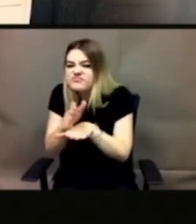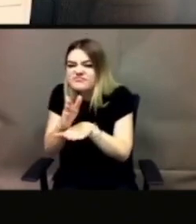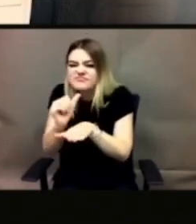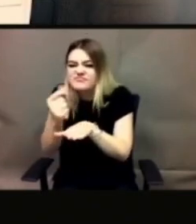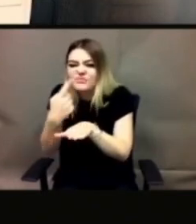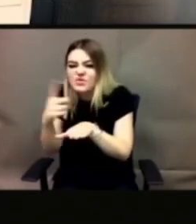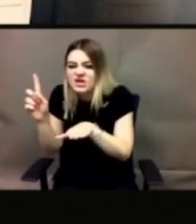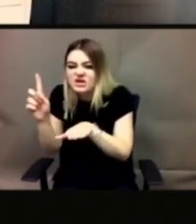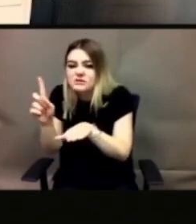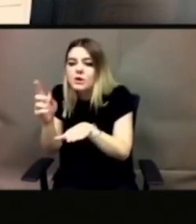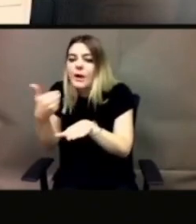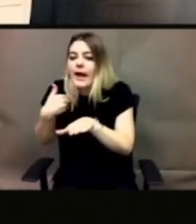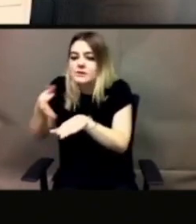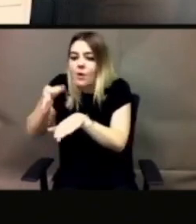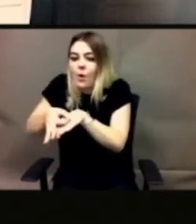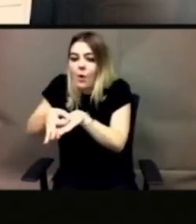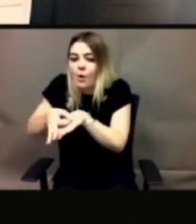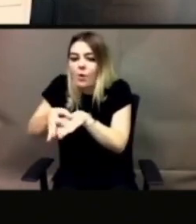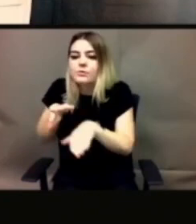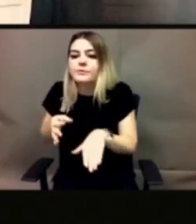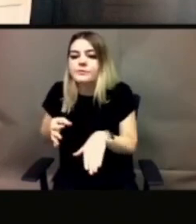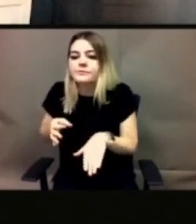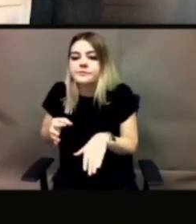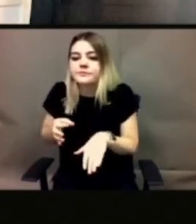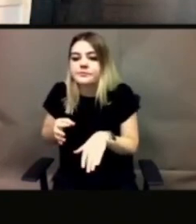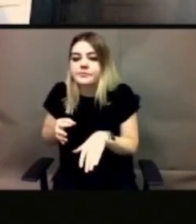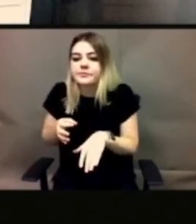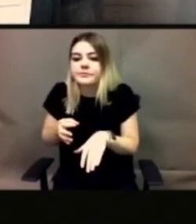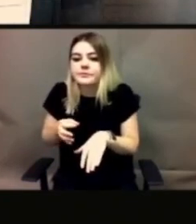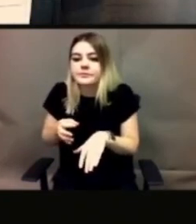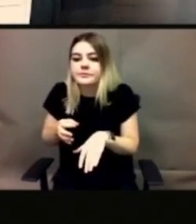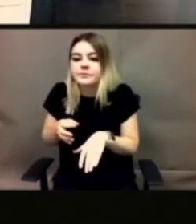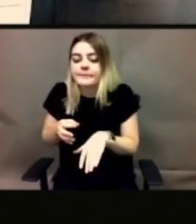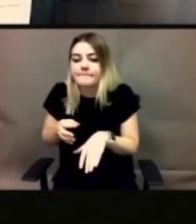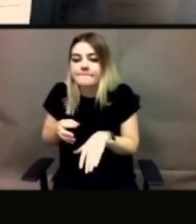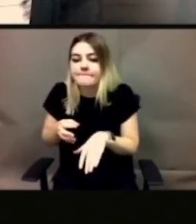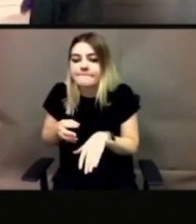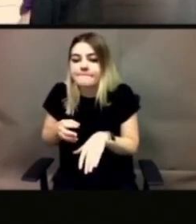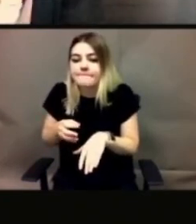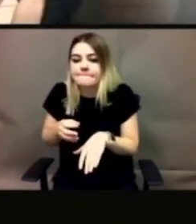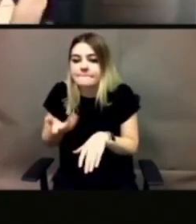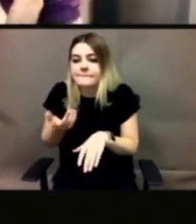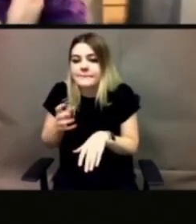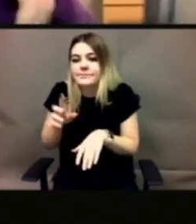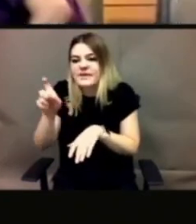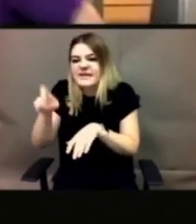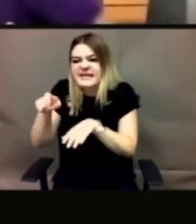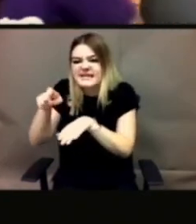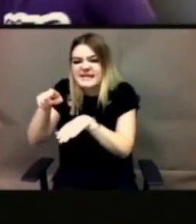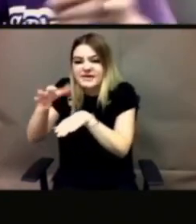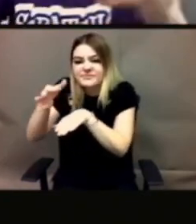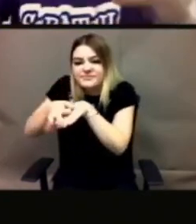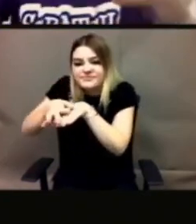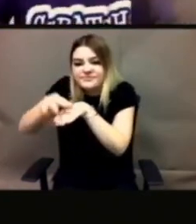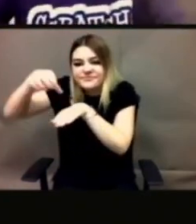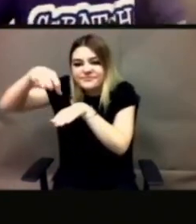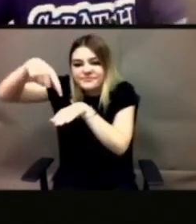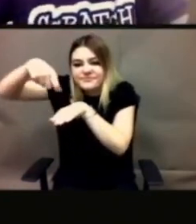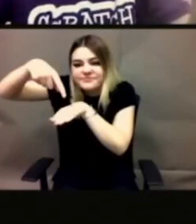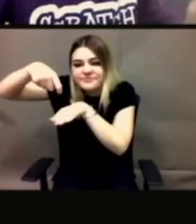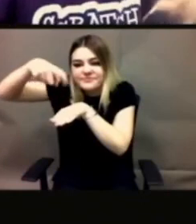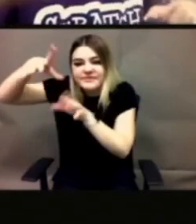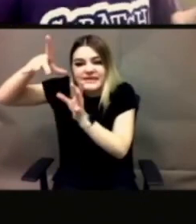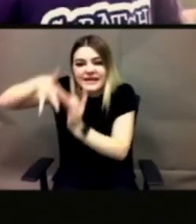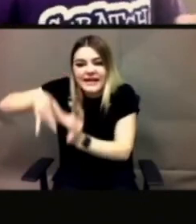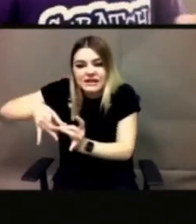insulator, my counter wrap isn't going to count because there's nothing really to come in between because my light's always going off. The